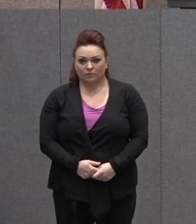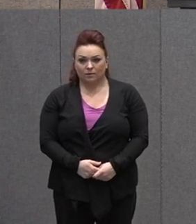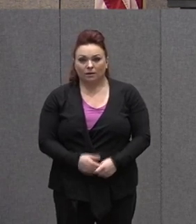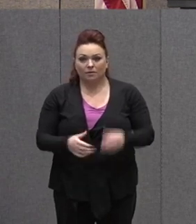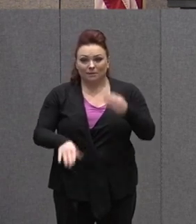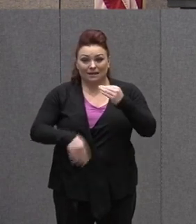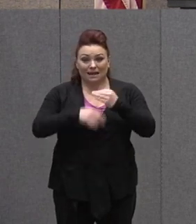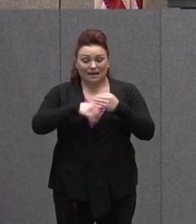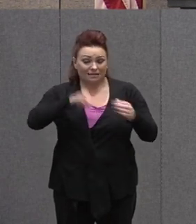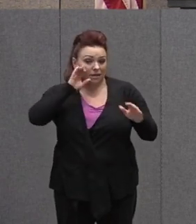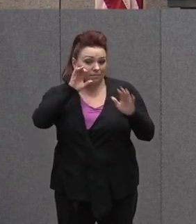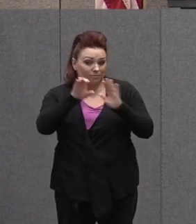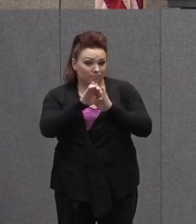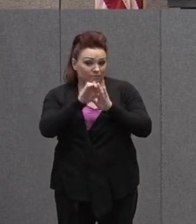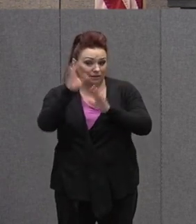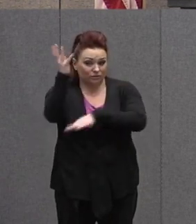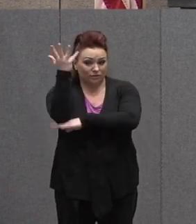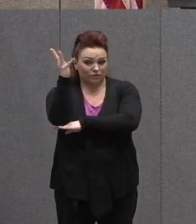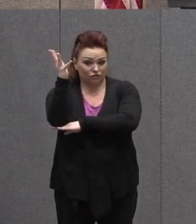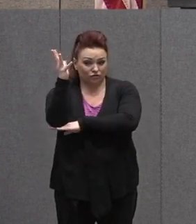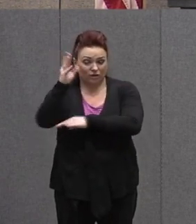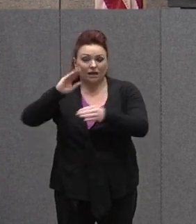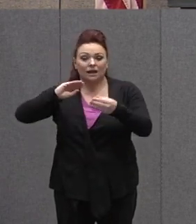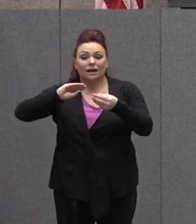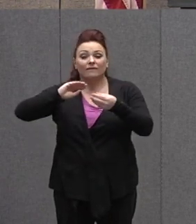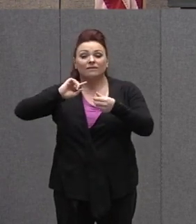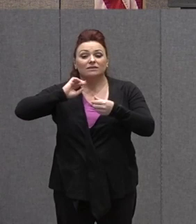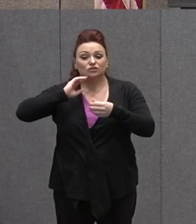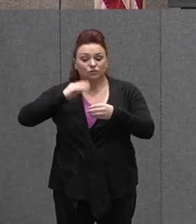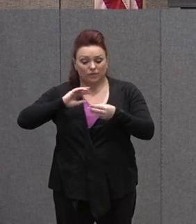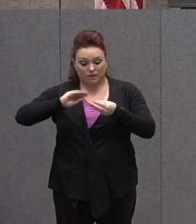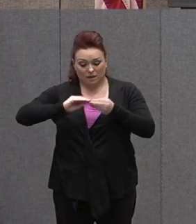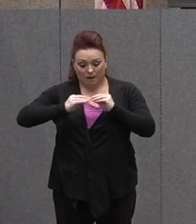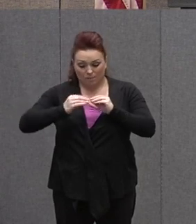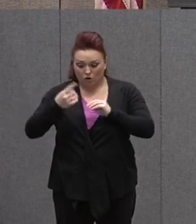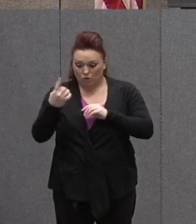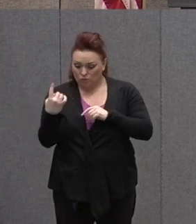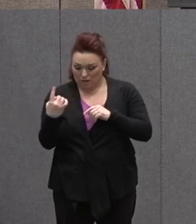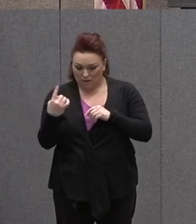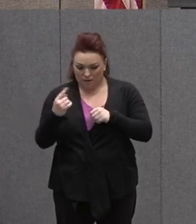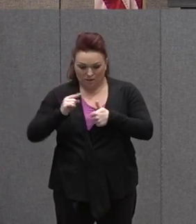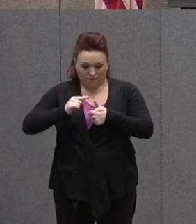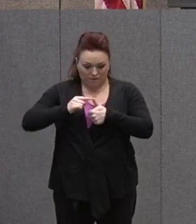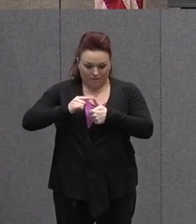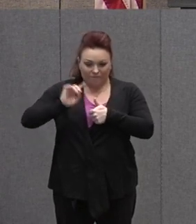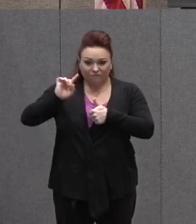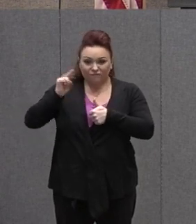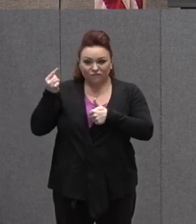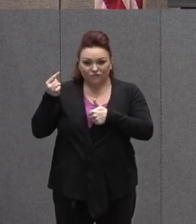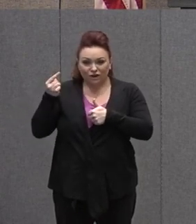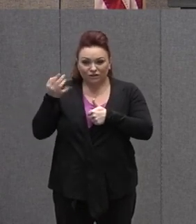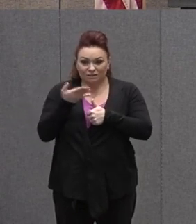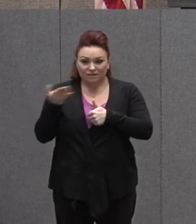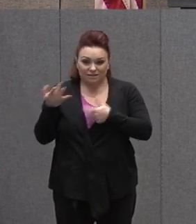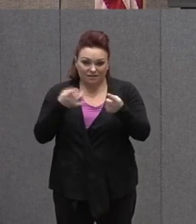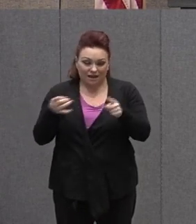tree next to the number one. That was the first thing that happened in our story.